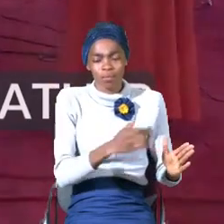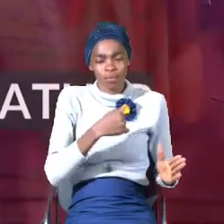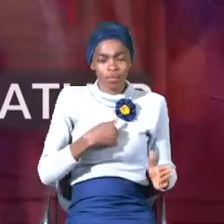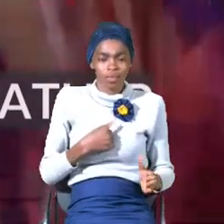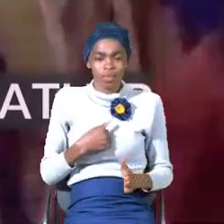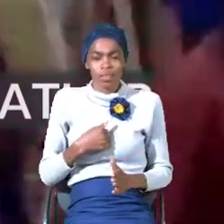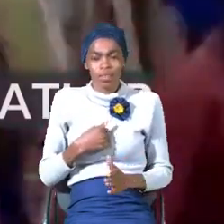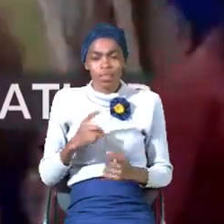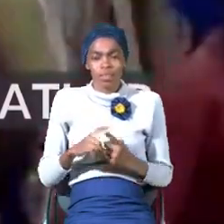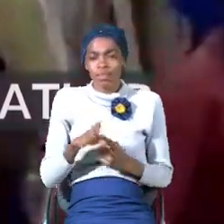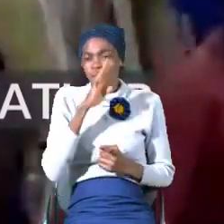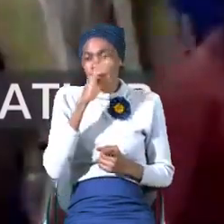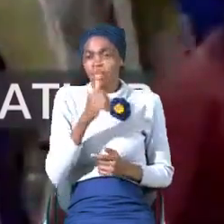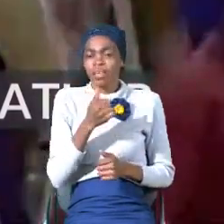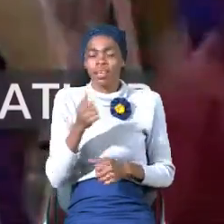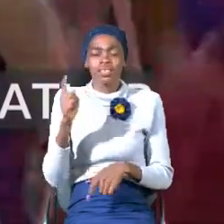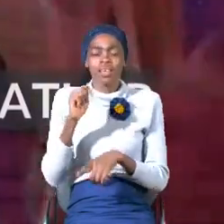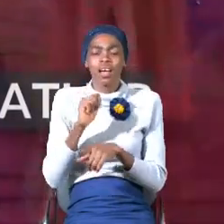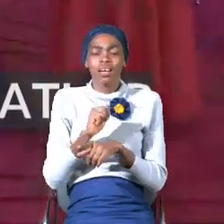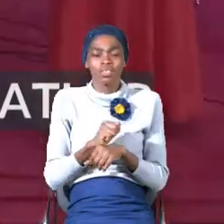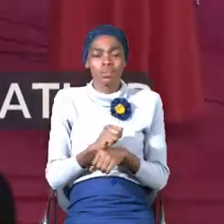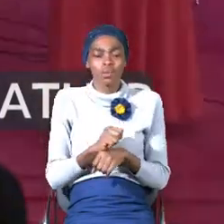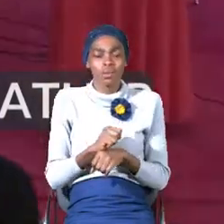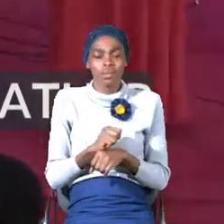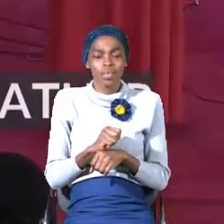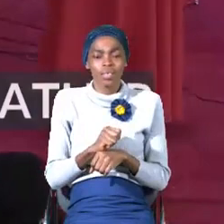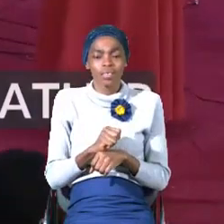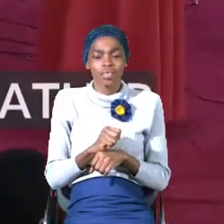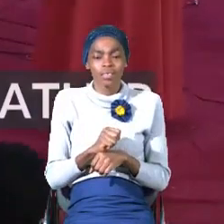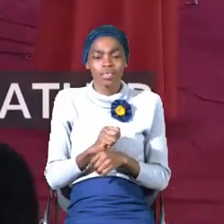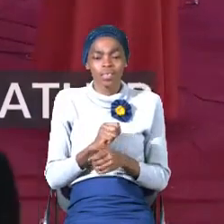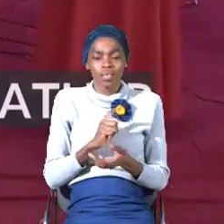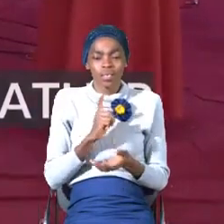to be a sanctuary,